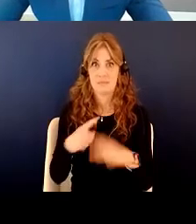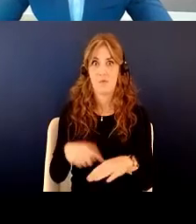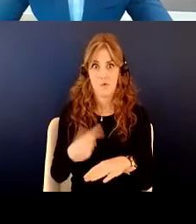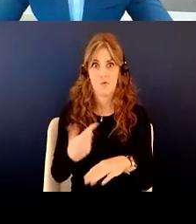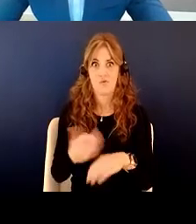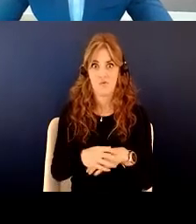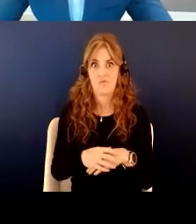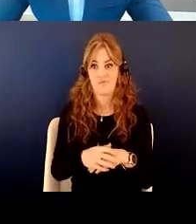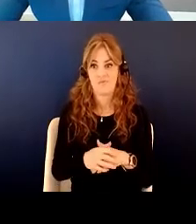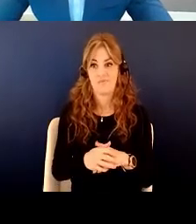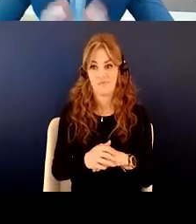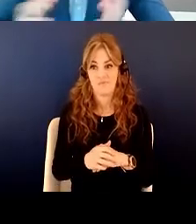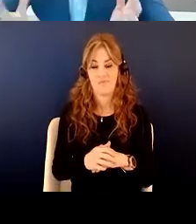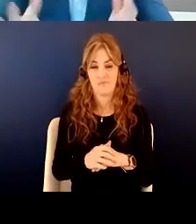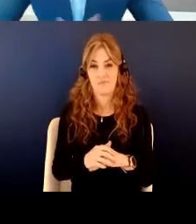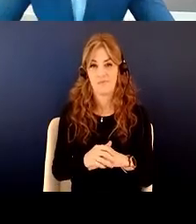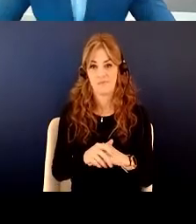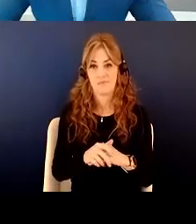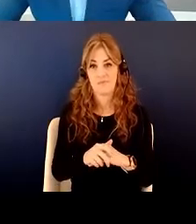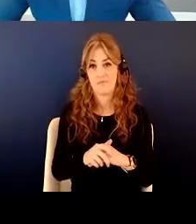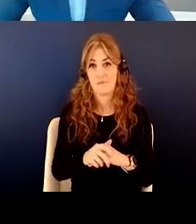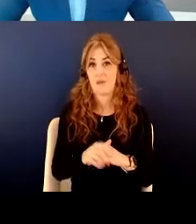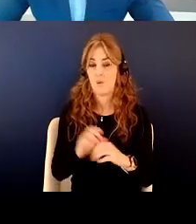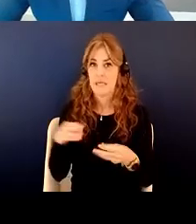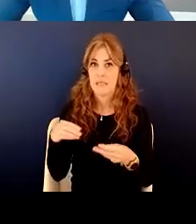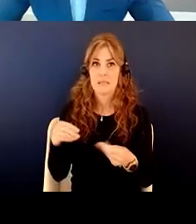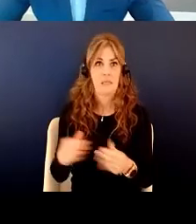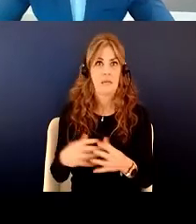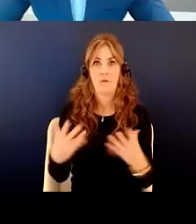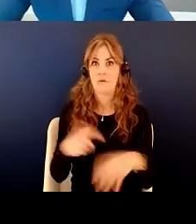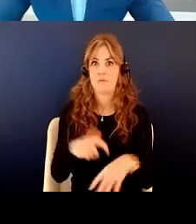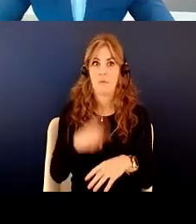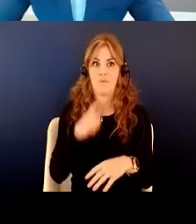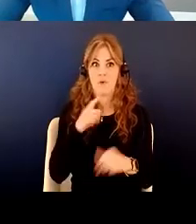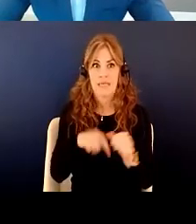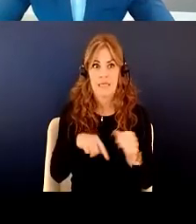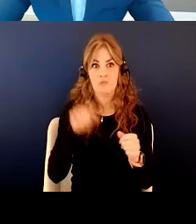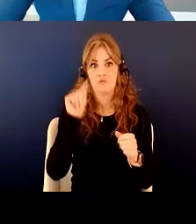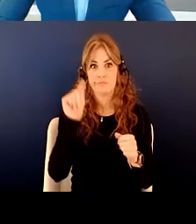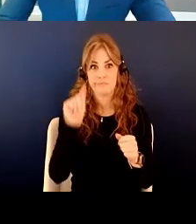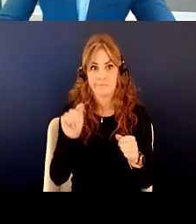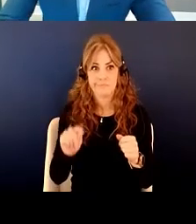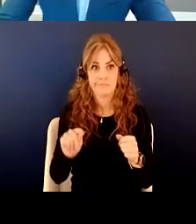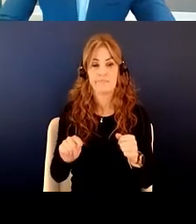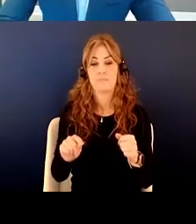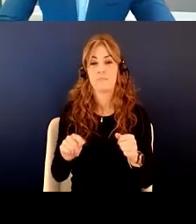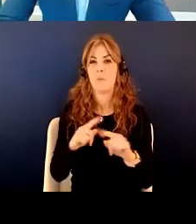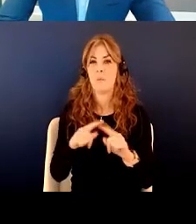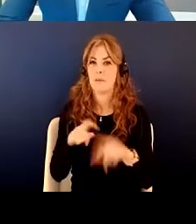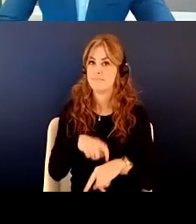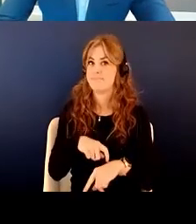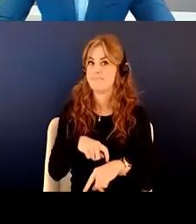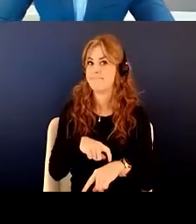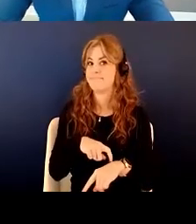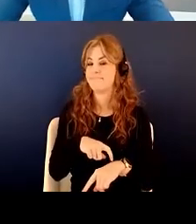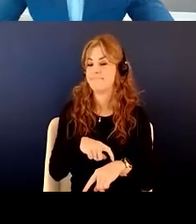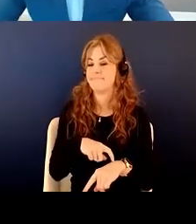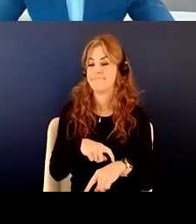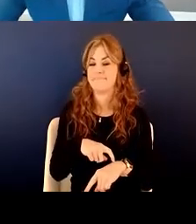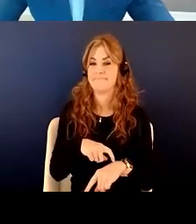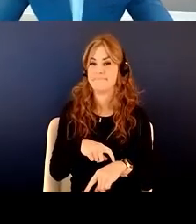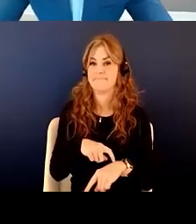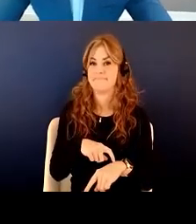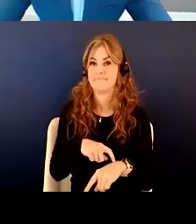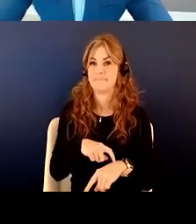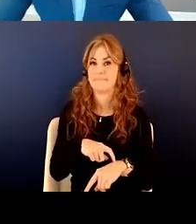and we could spend a lot more time on each family. But in the interest of time, I think